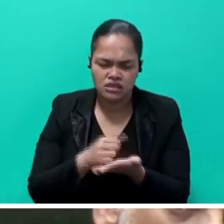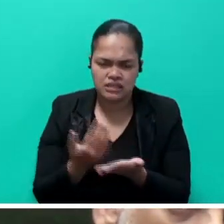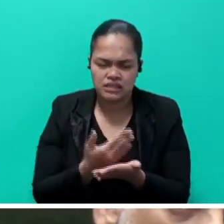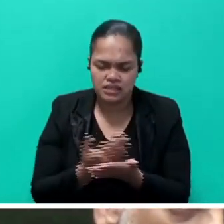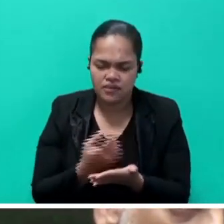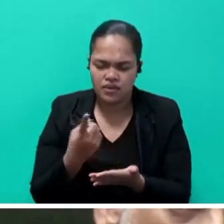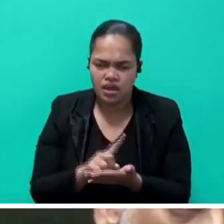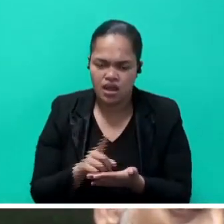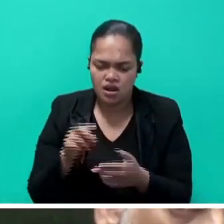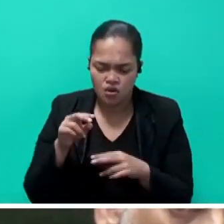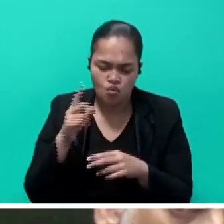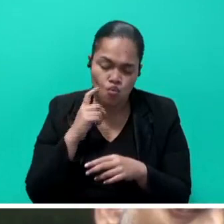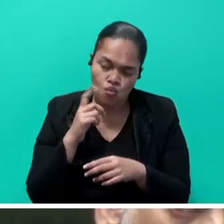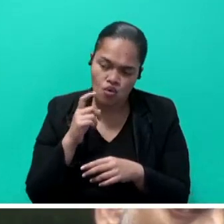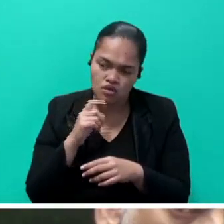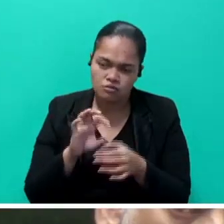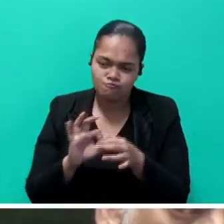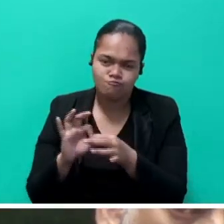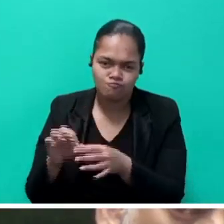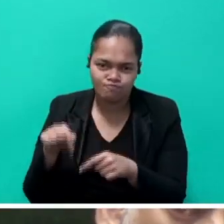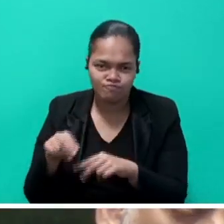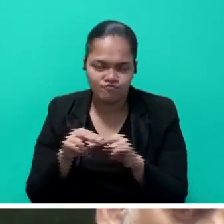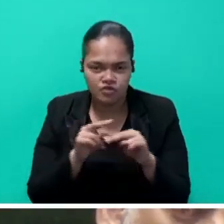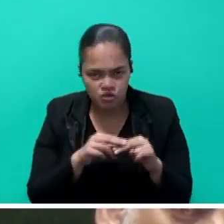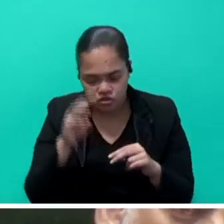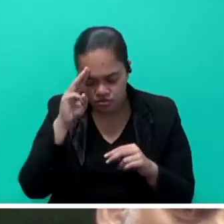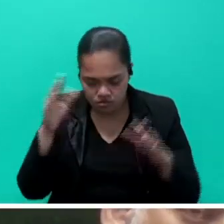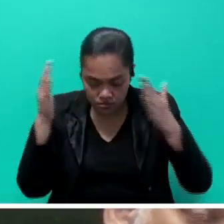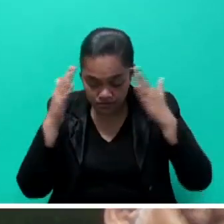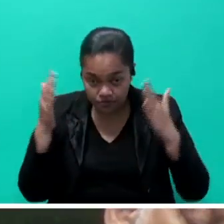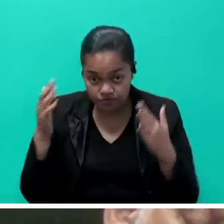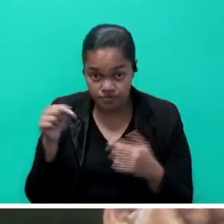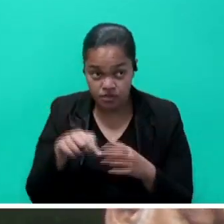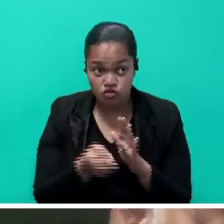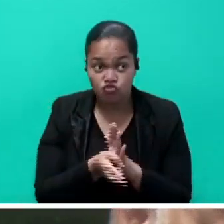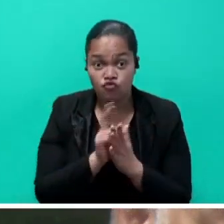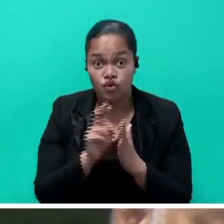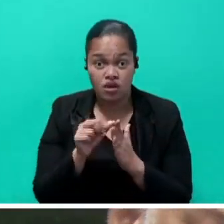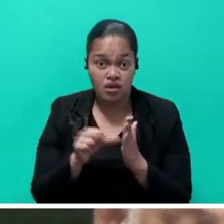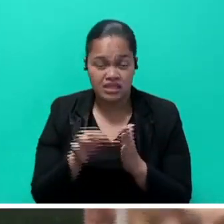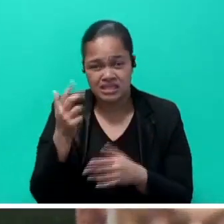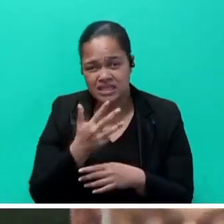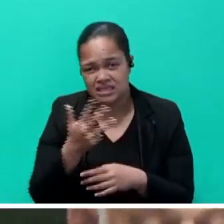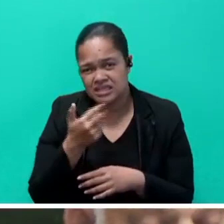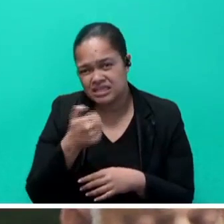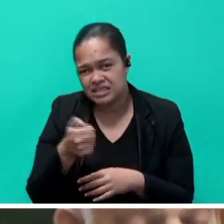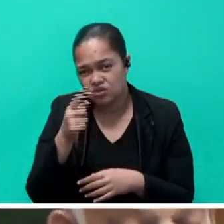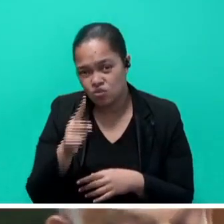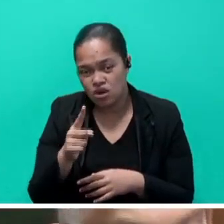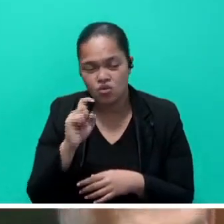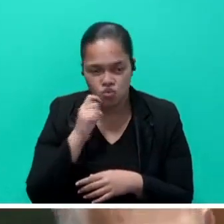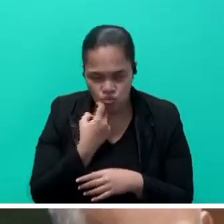watershed areas in Fiji. Mr. Speaker, sir, the review of the current Drainage Act of 1961 will enable